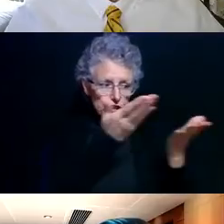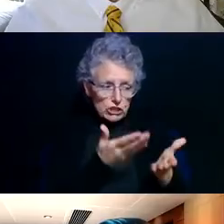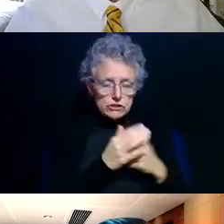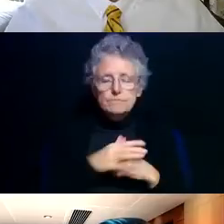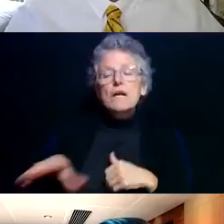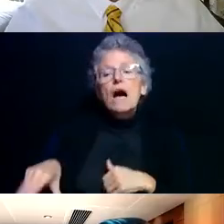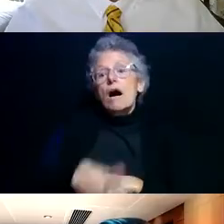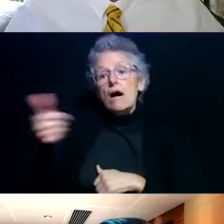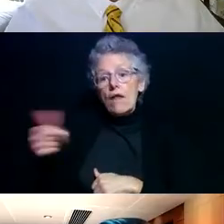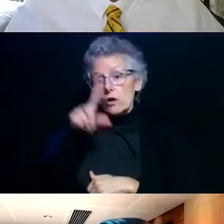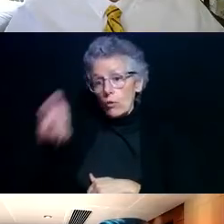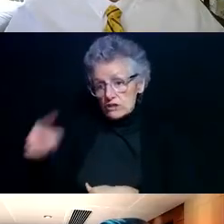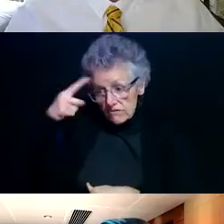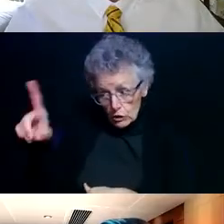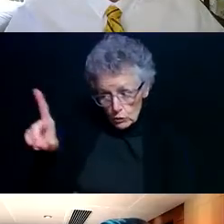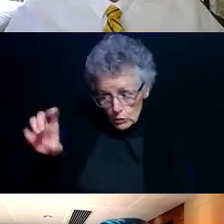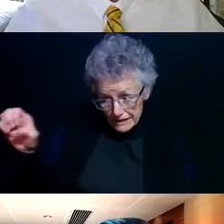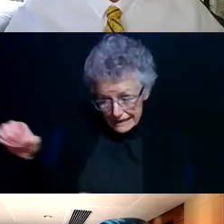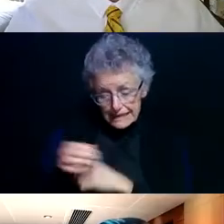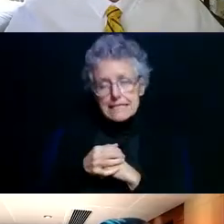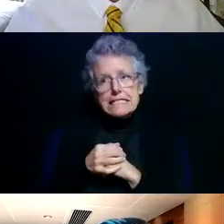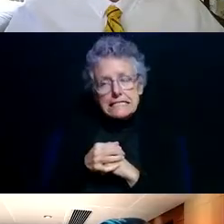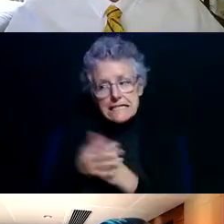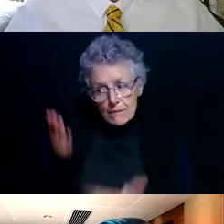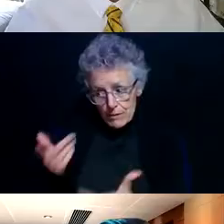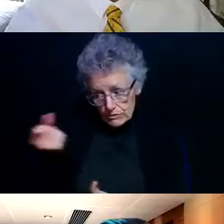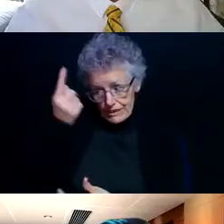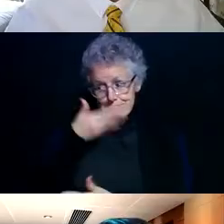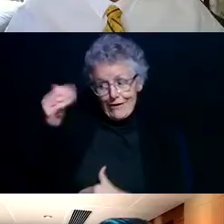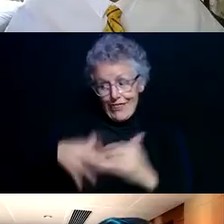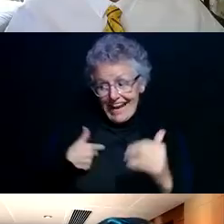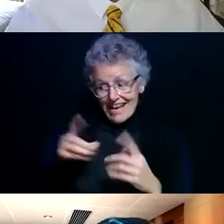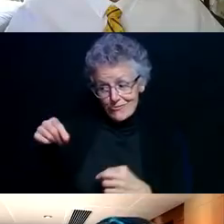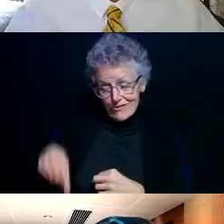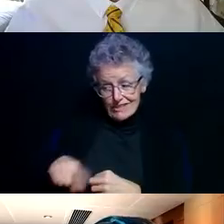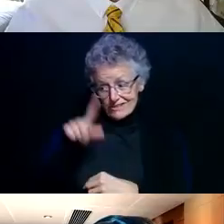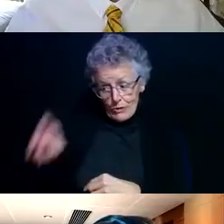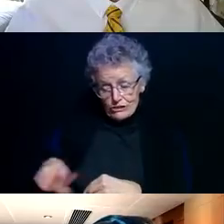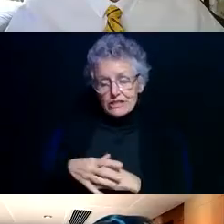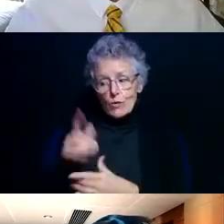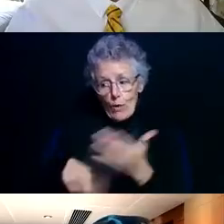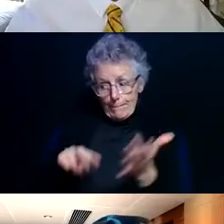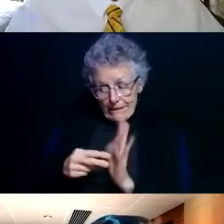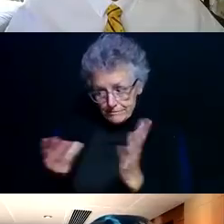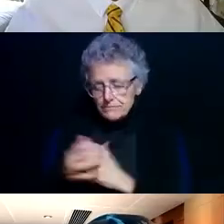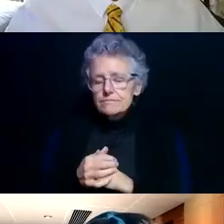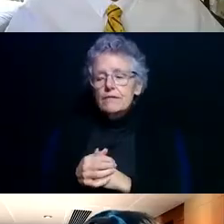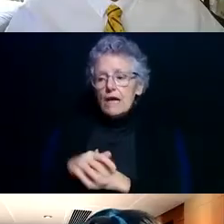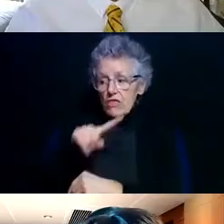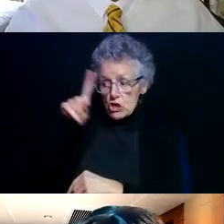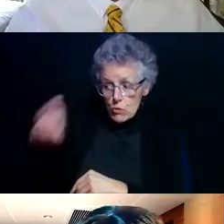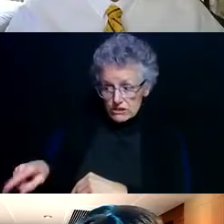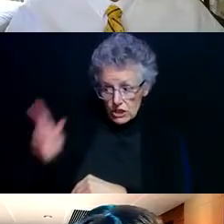Another question for you, Dee, and perhaps you understand better than I do and what this is meant to mean. But the question is,